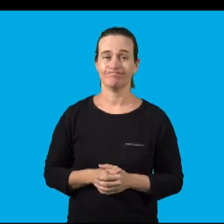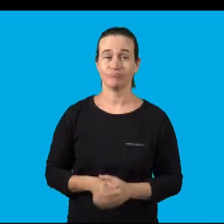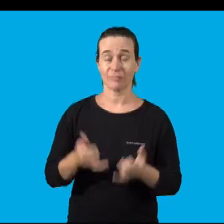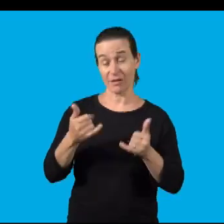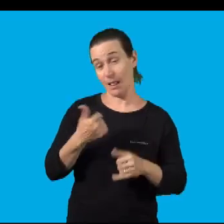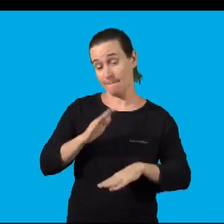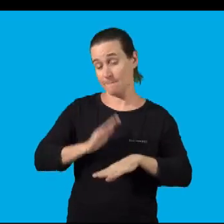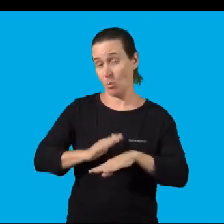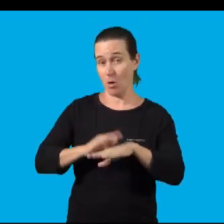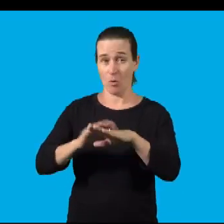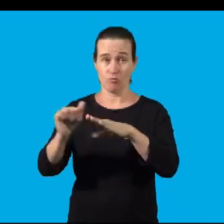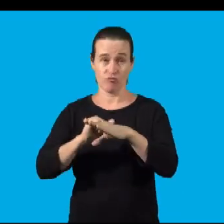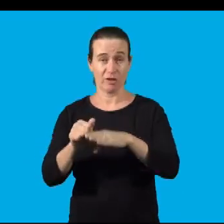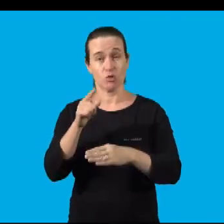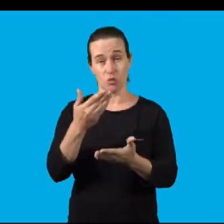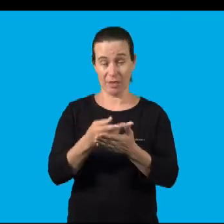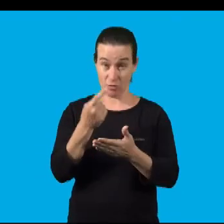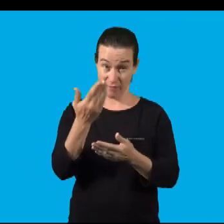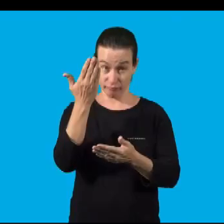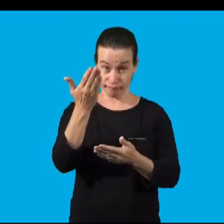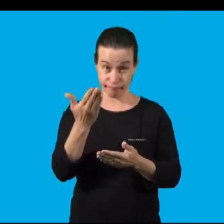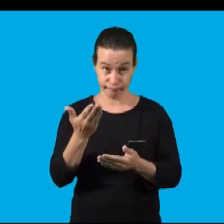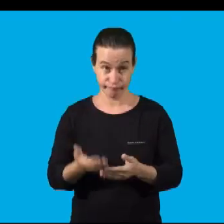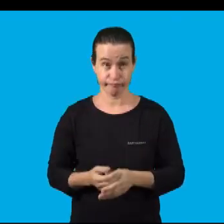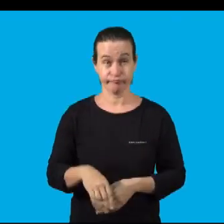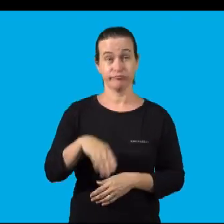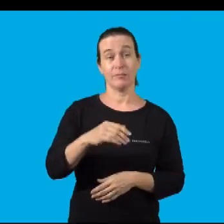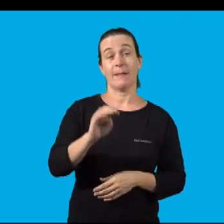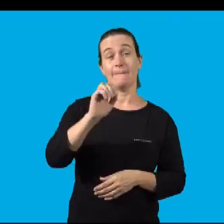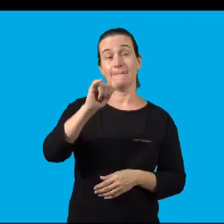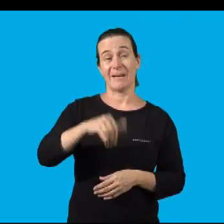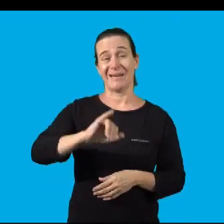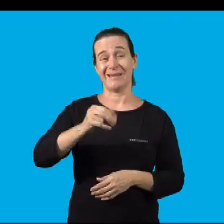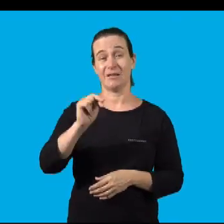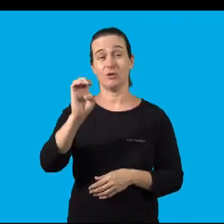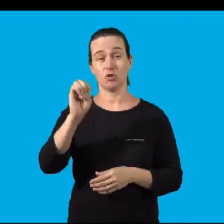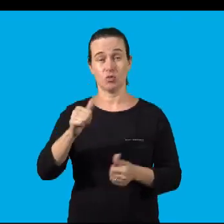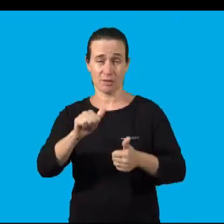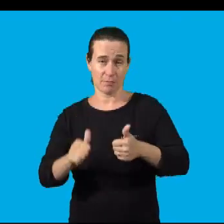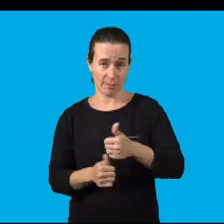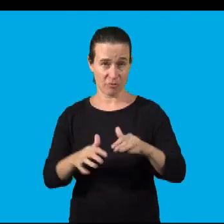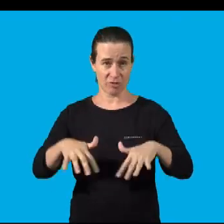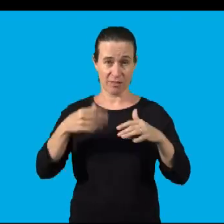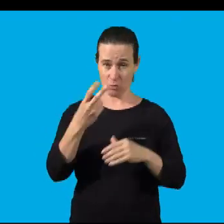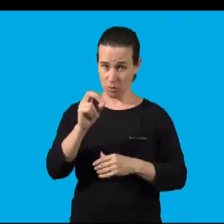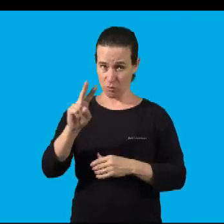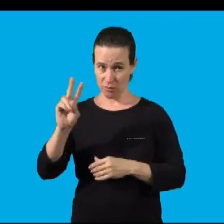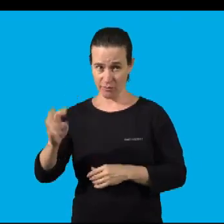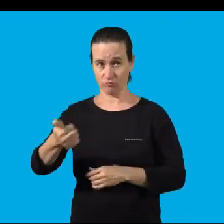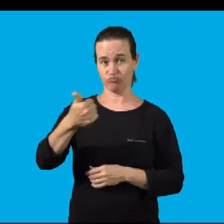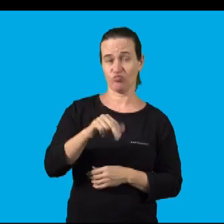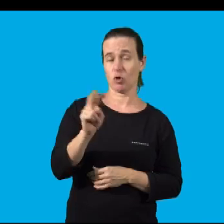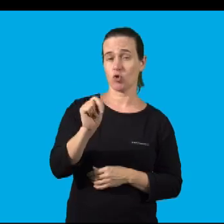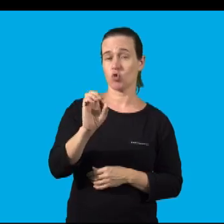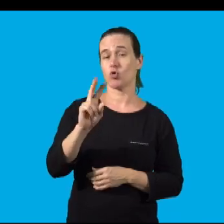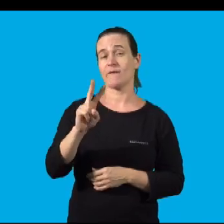Now, to practice further, you may go and find these past papers. The NSC May-June Supplementary Paper for